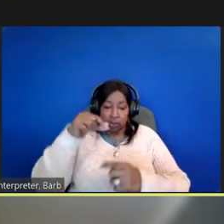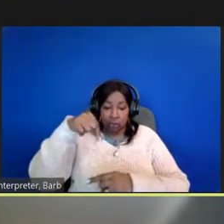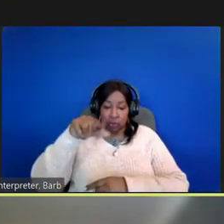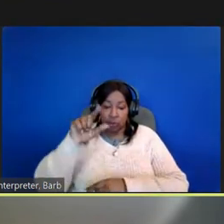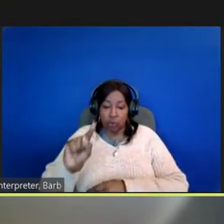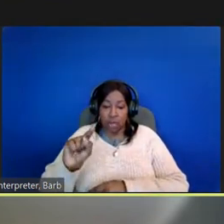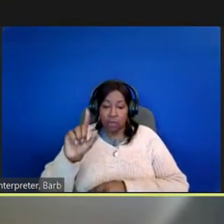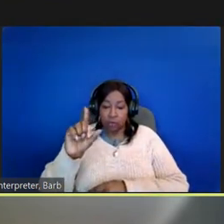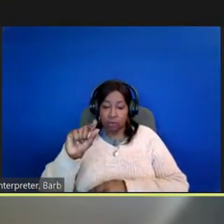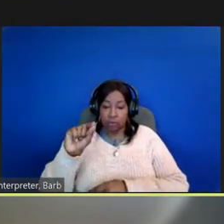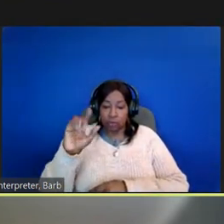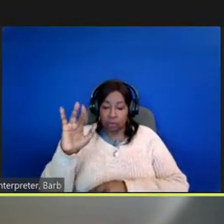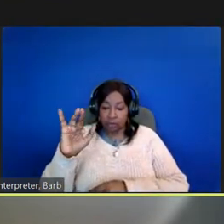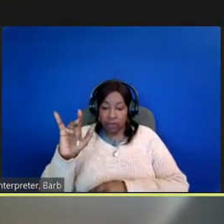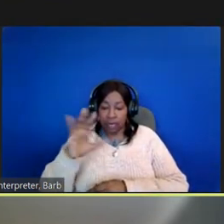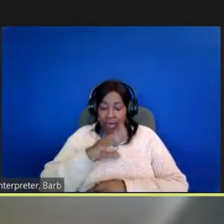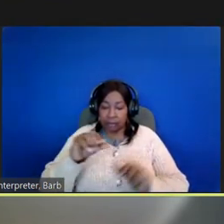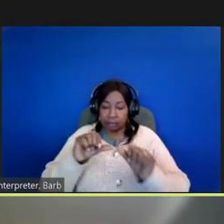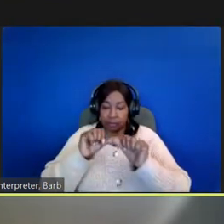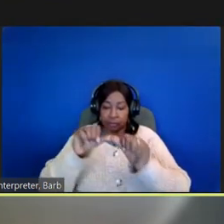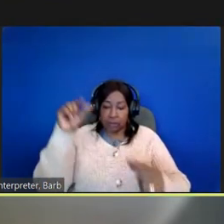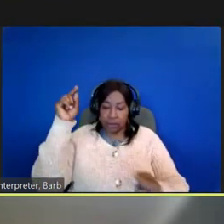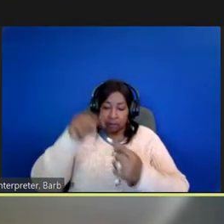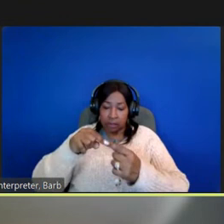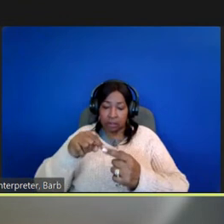through Q2 of 2026.